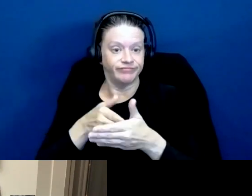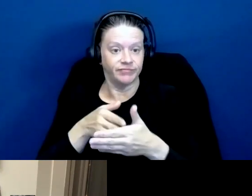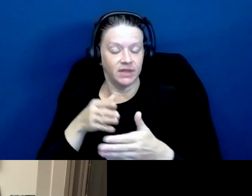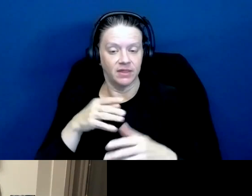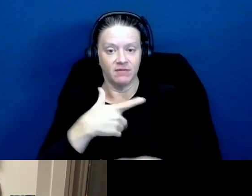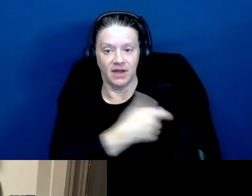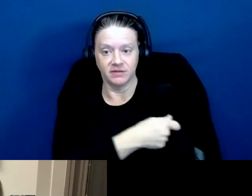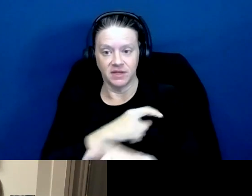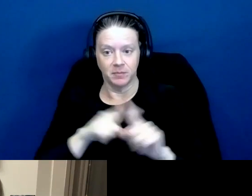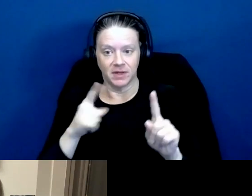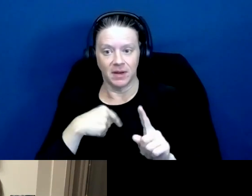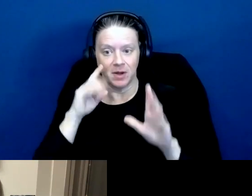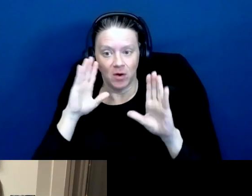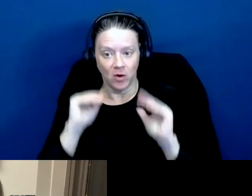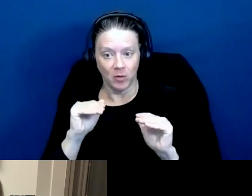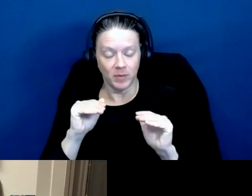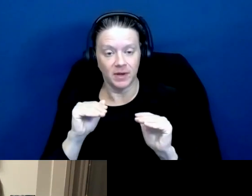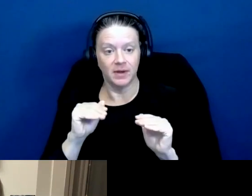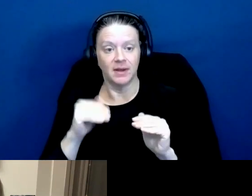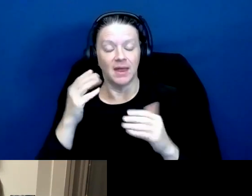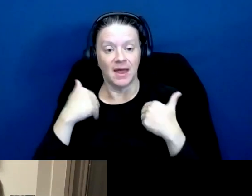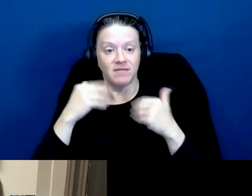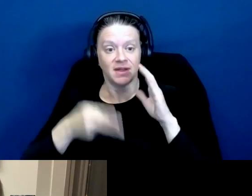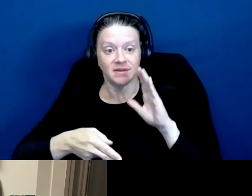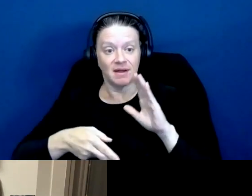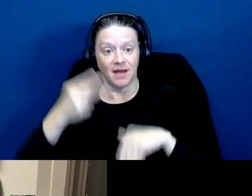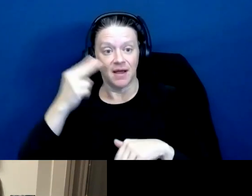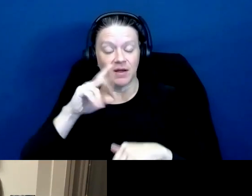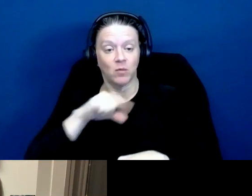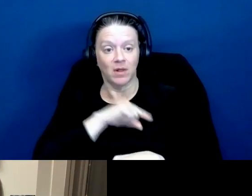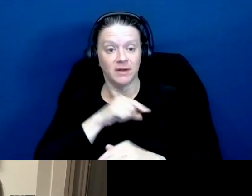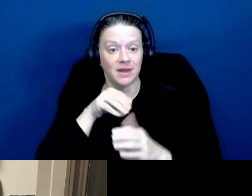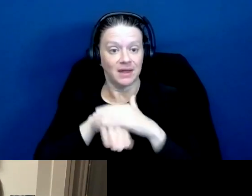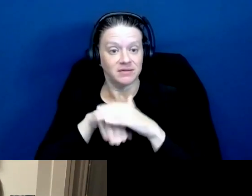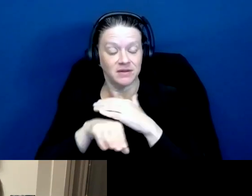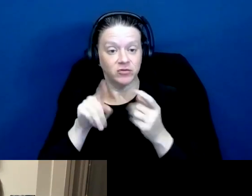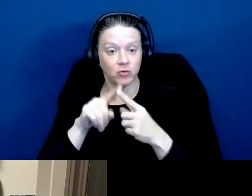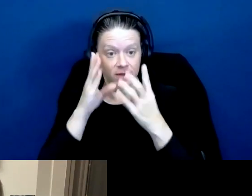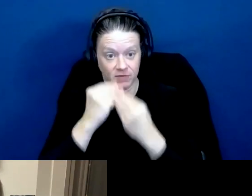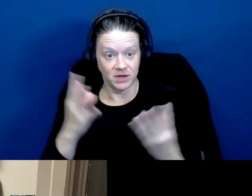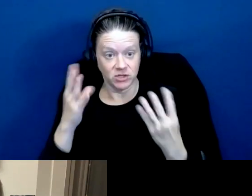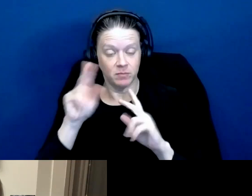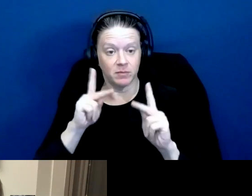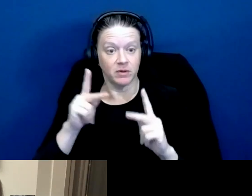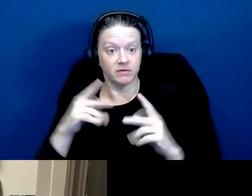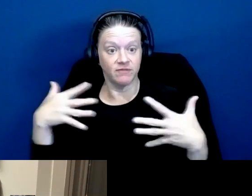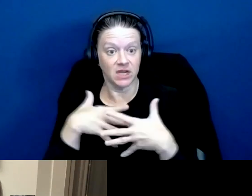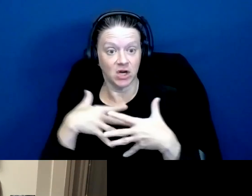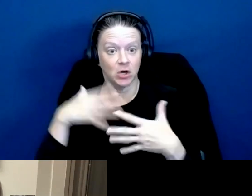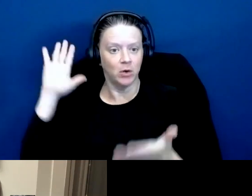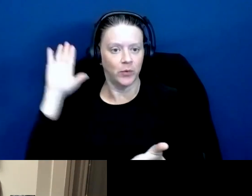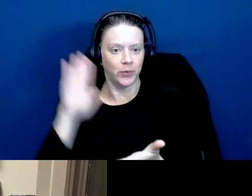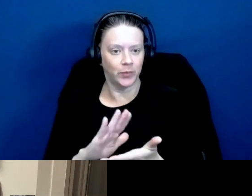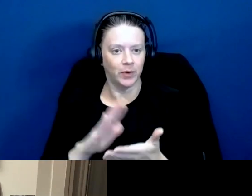that by having access to high quality information, people feel less scared about the vaccine, and feel